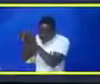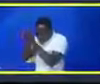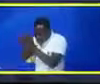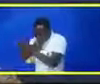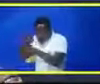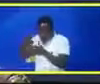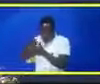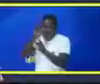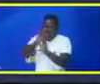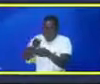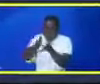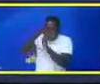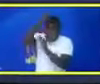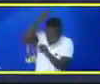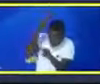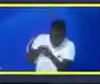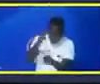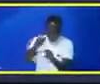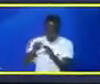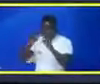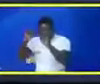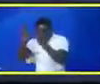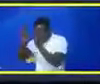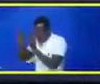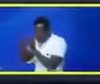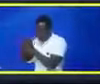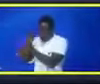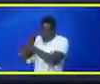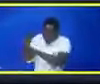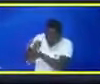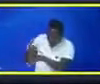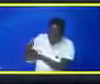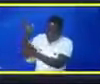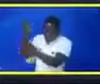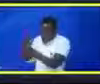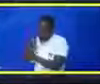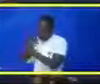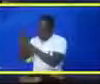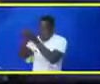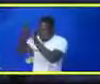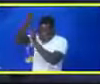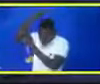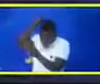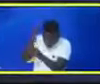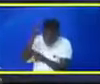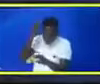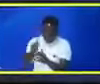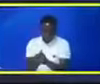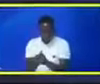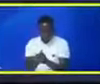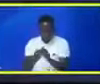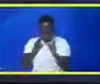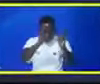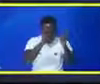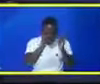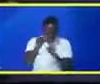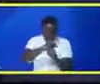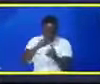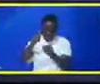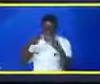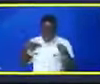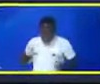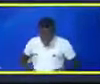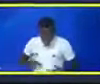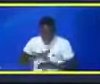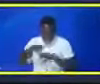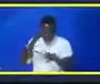answers now. Cases of ministry, receive answers now. Cases of health,